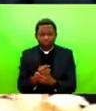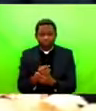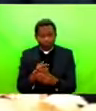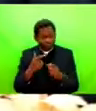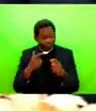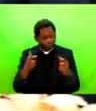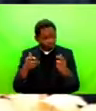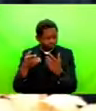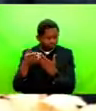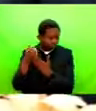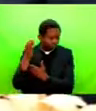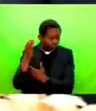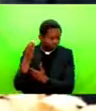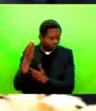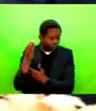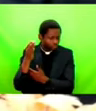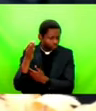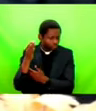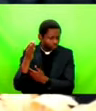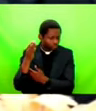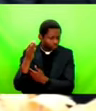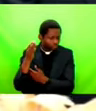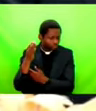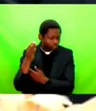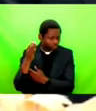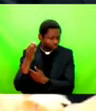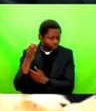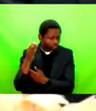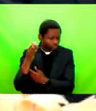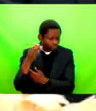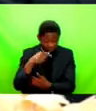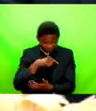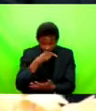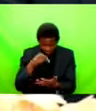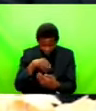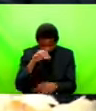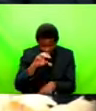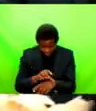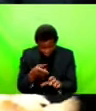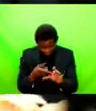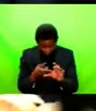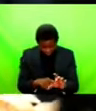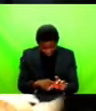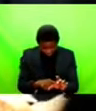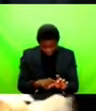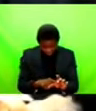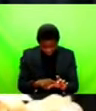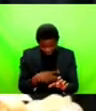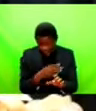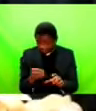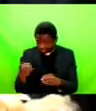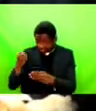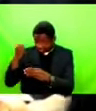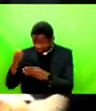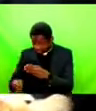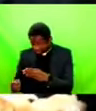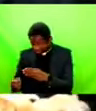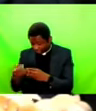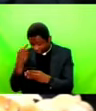Yasori Ashase ene na wiye